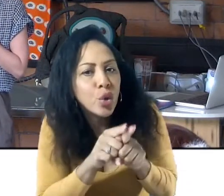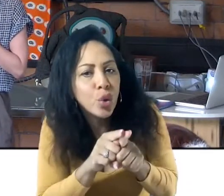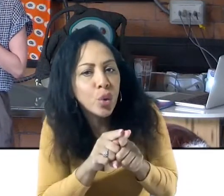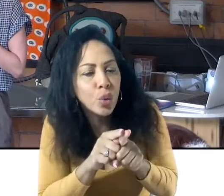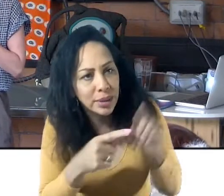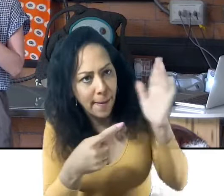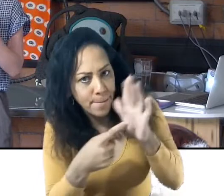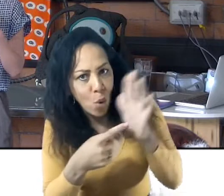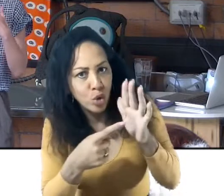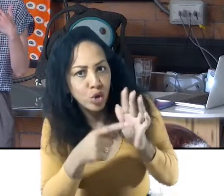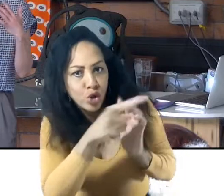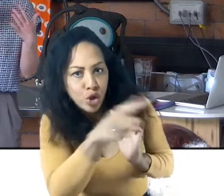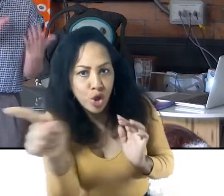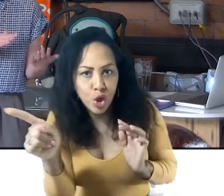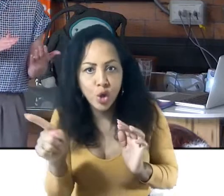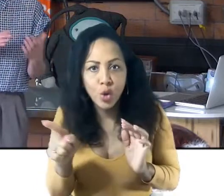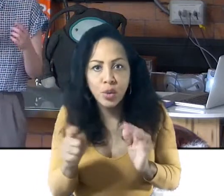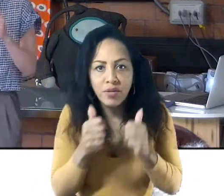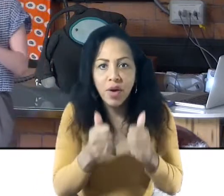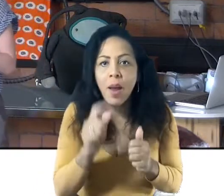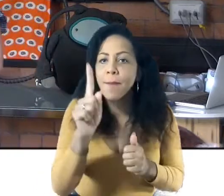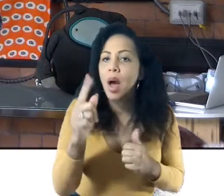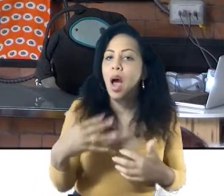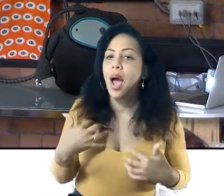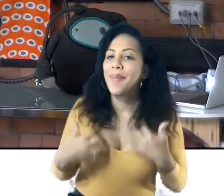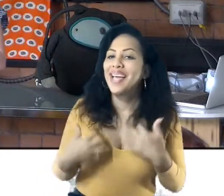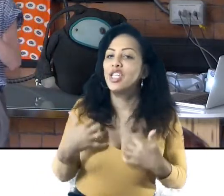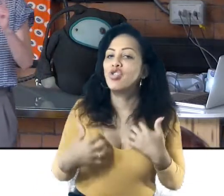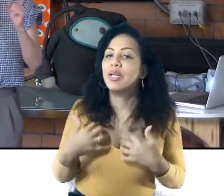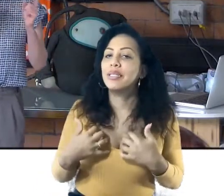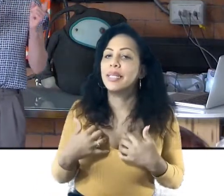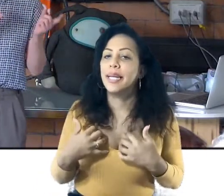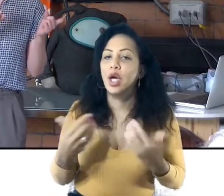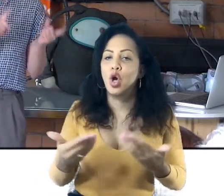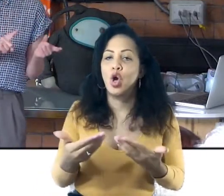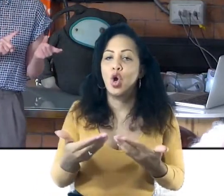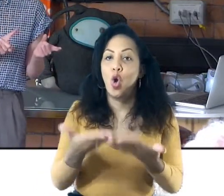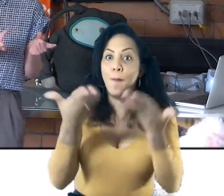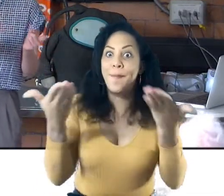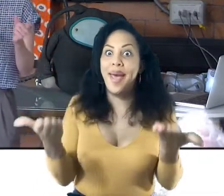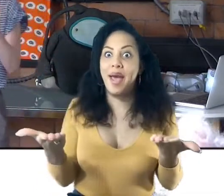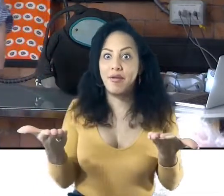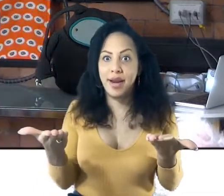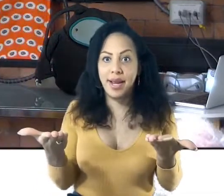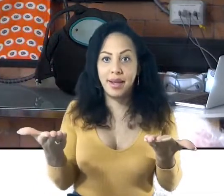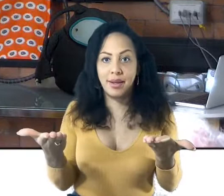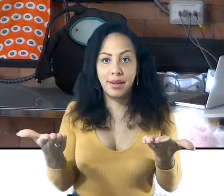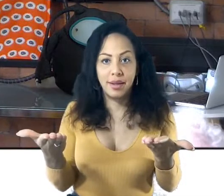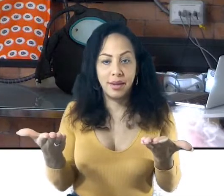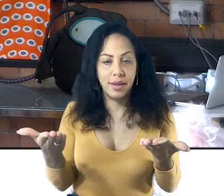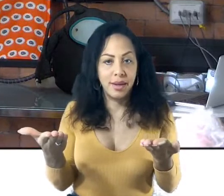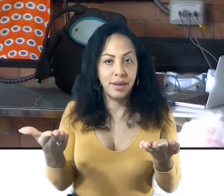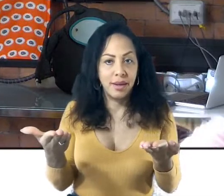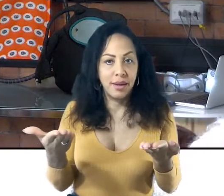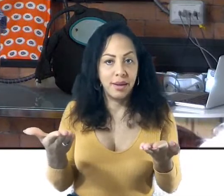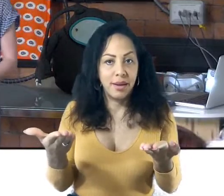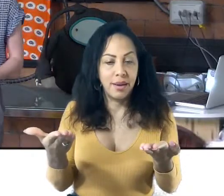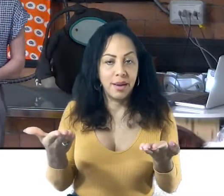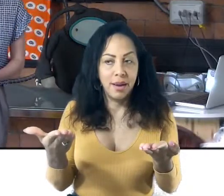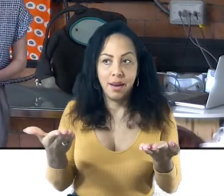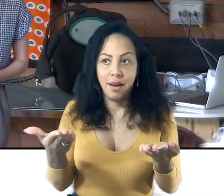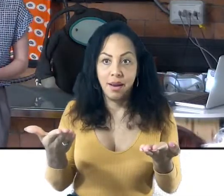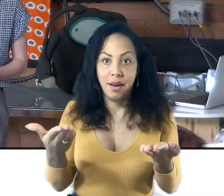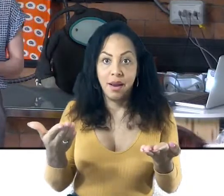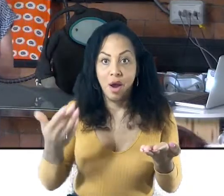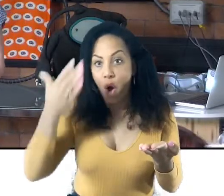you. That's fine. And I'm just interested in the difference between like tourism and pilgrimage, because if you go there as